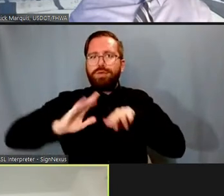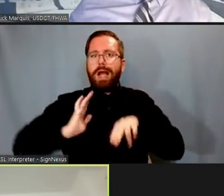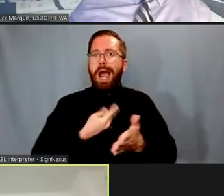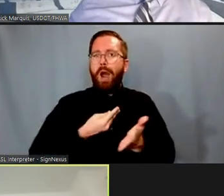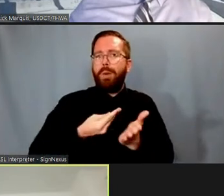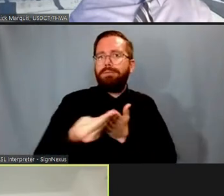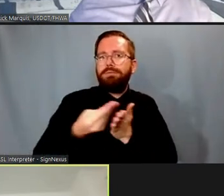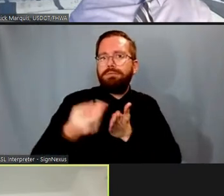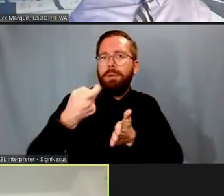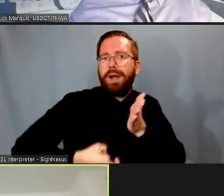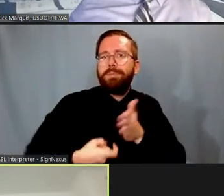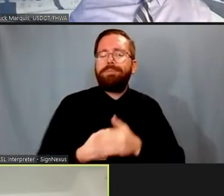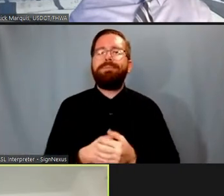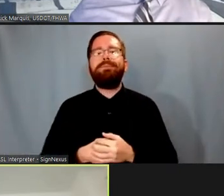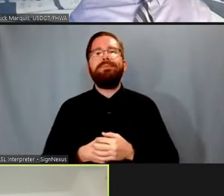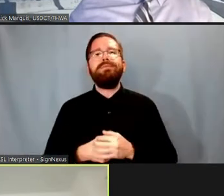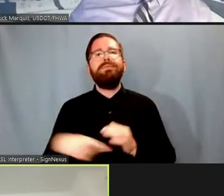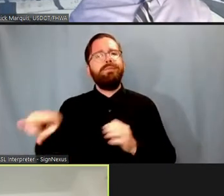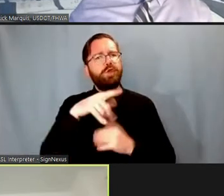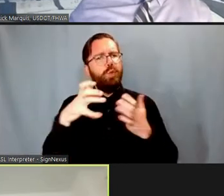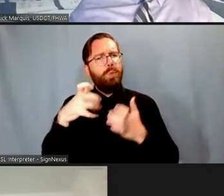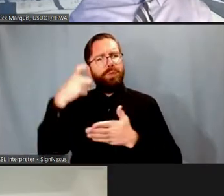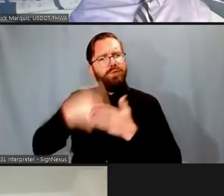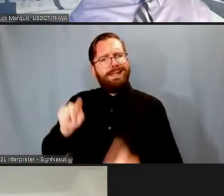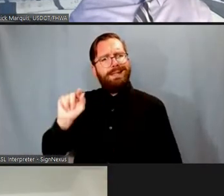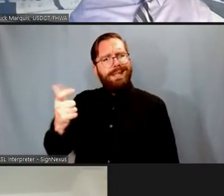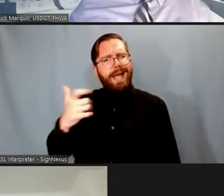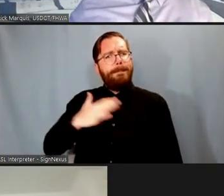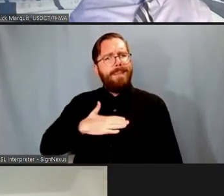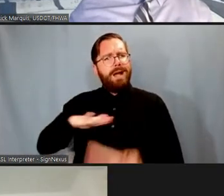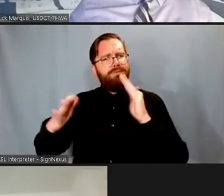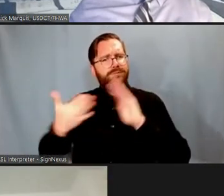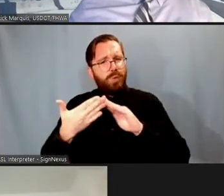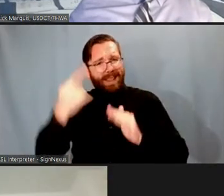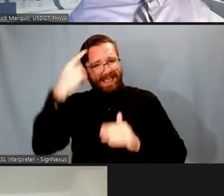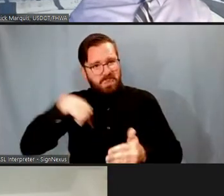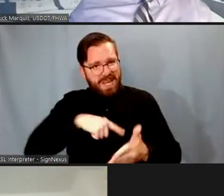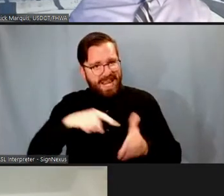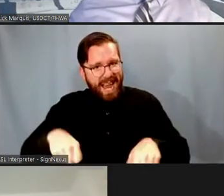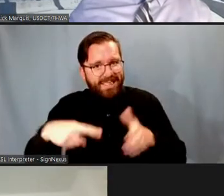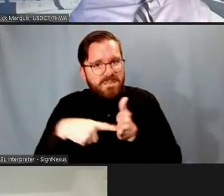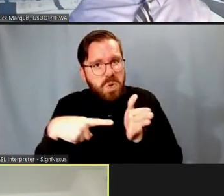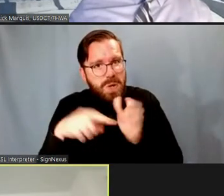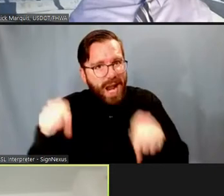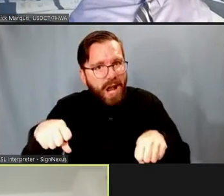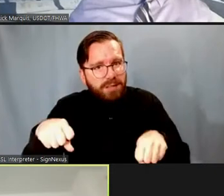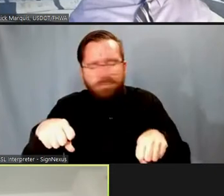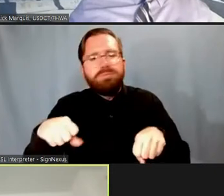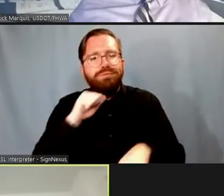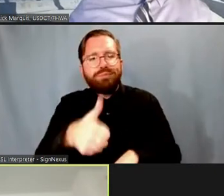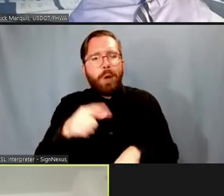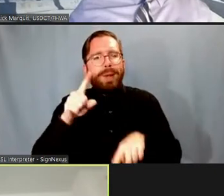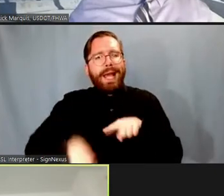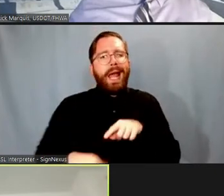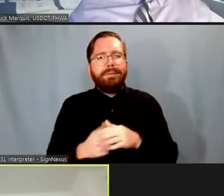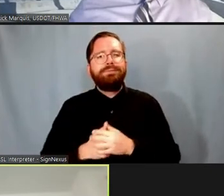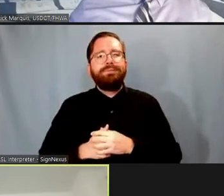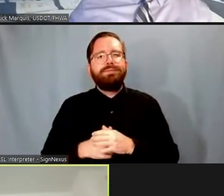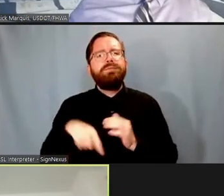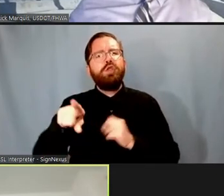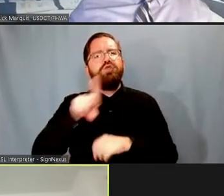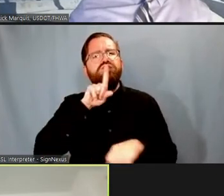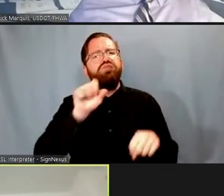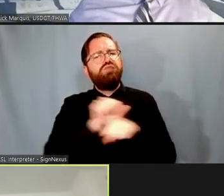you making this decision to tax my community can afford it we cannot you insult new yorkers intelligence by telling us that the